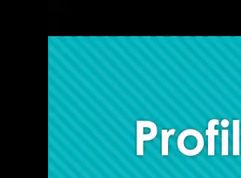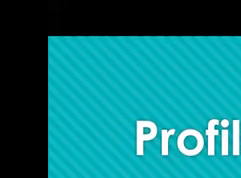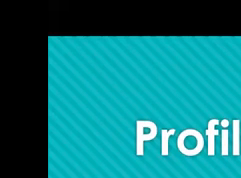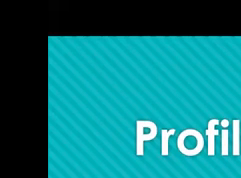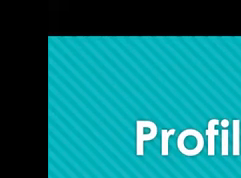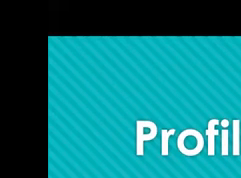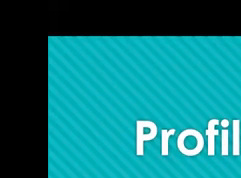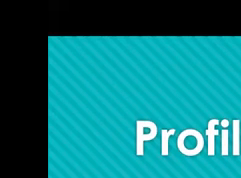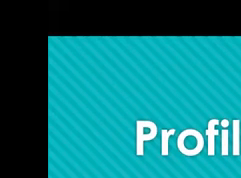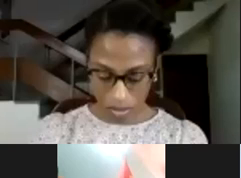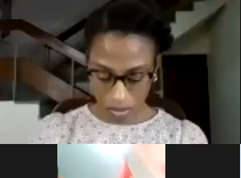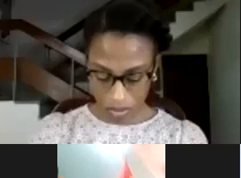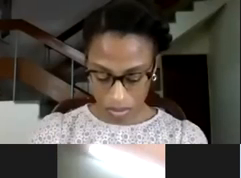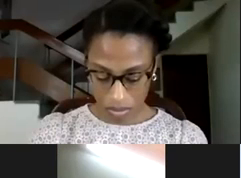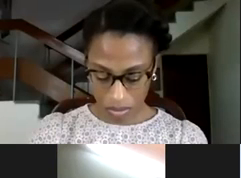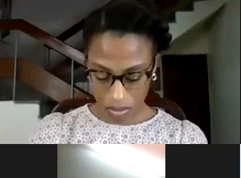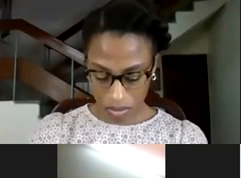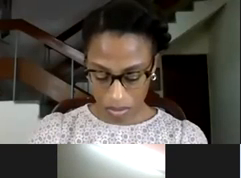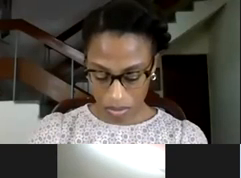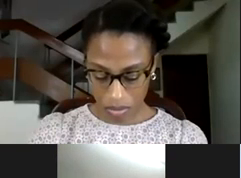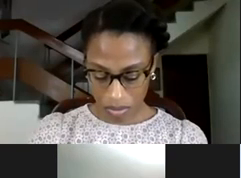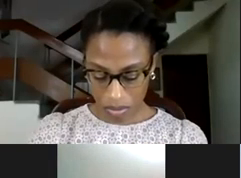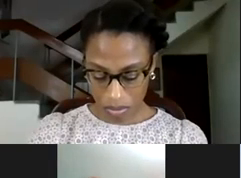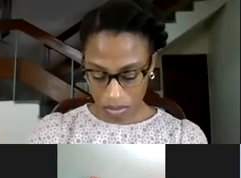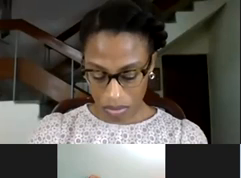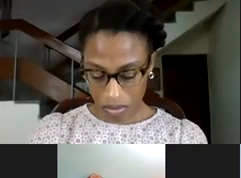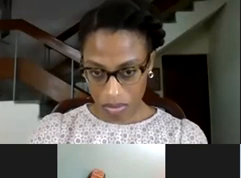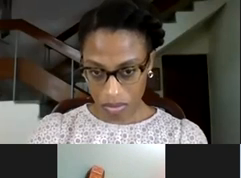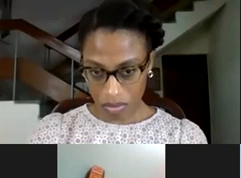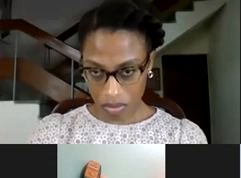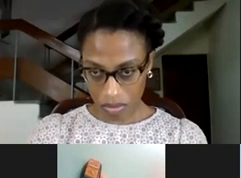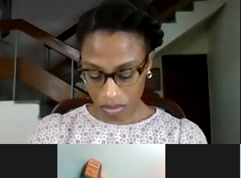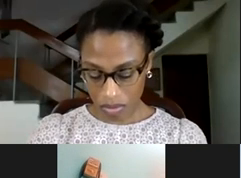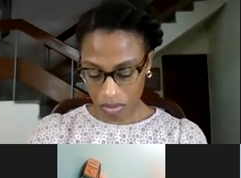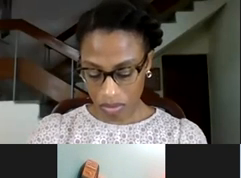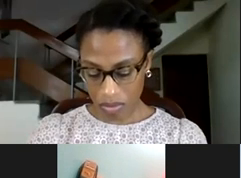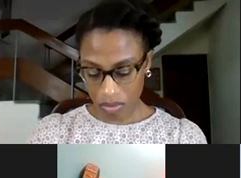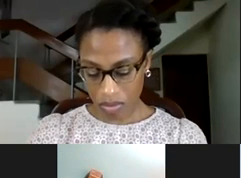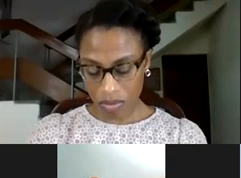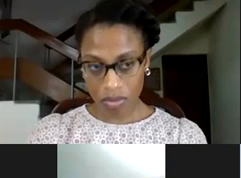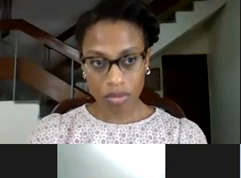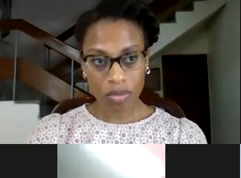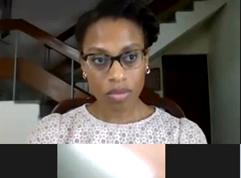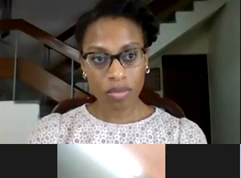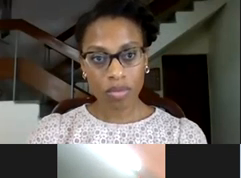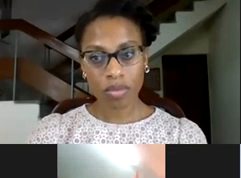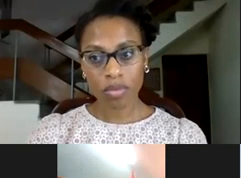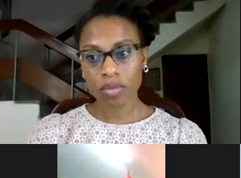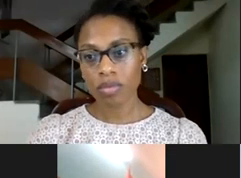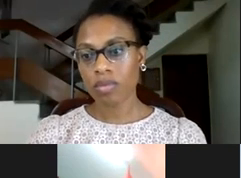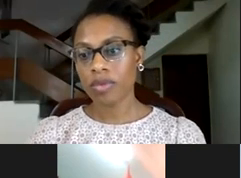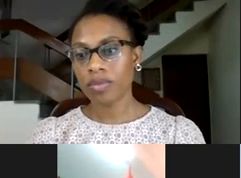Health. She, I think, is a great example of what leadership looks like in a pandemic. And I think the